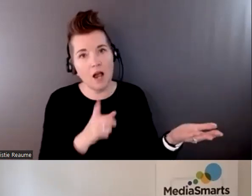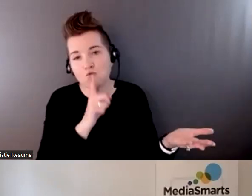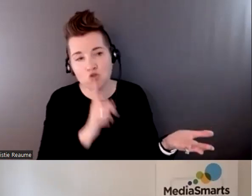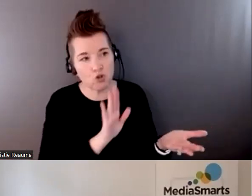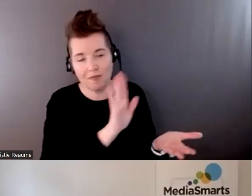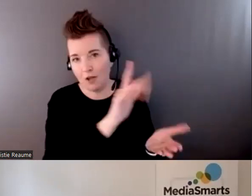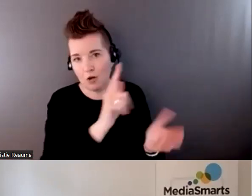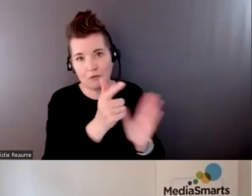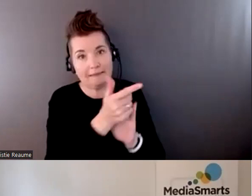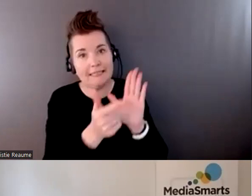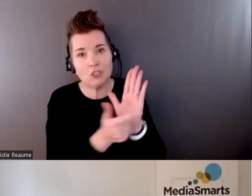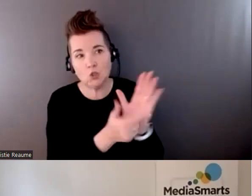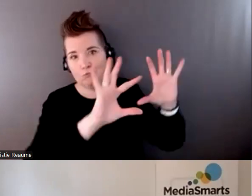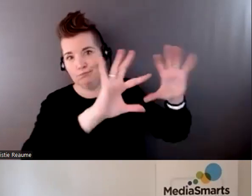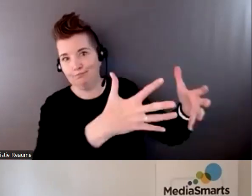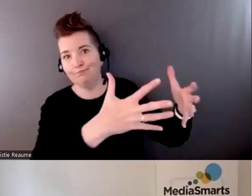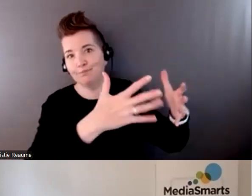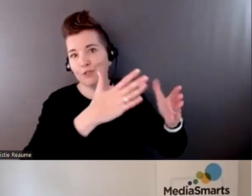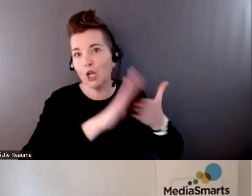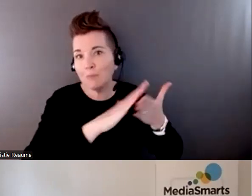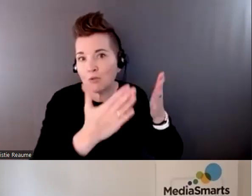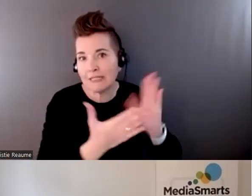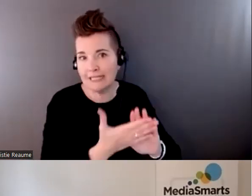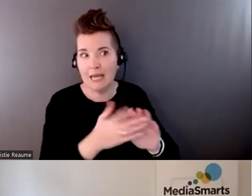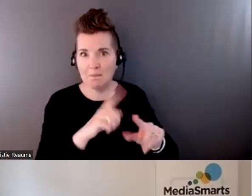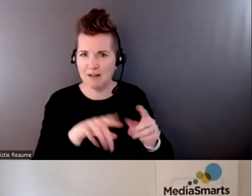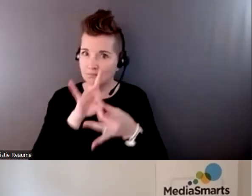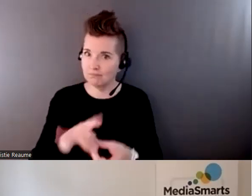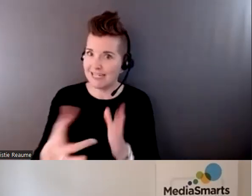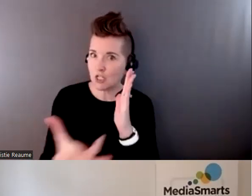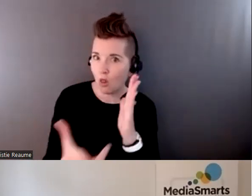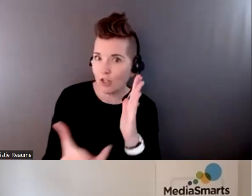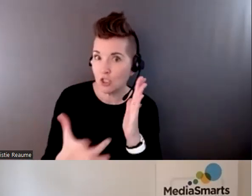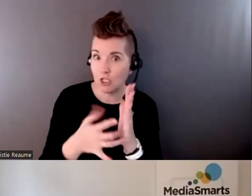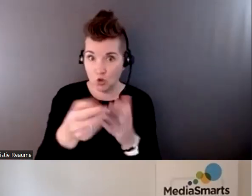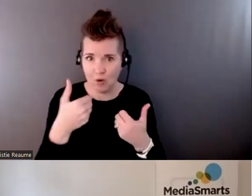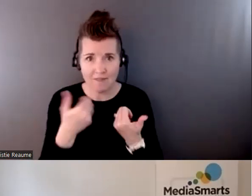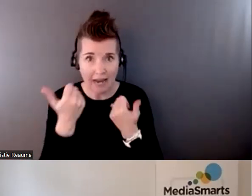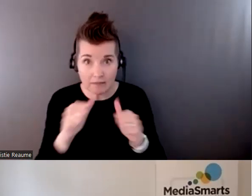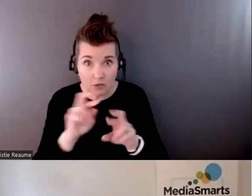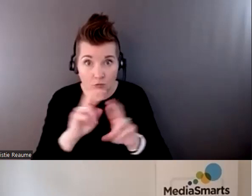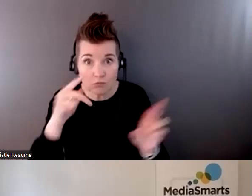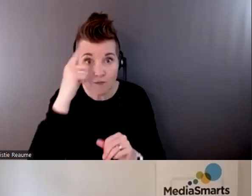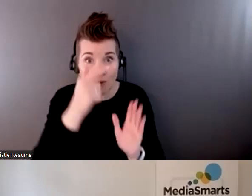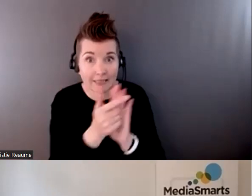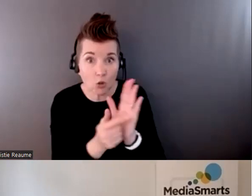legal Community but technology wise are you aware of anything that legal professionals could use